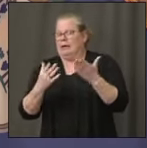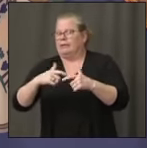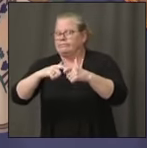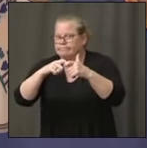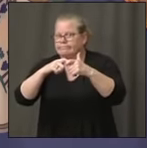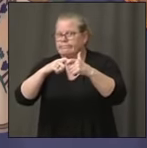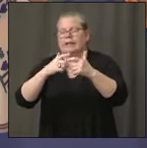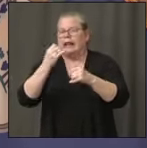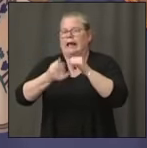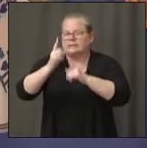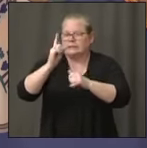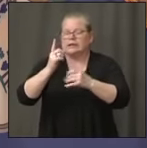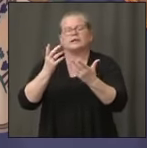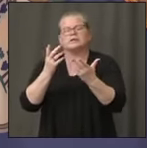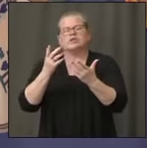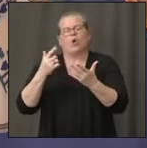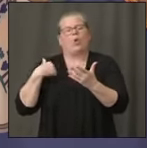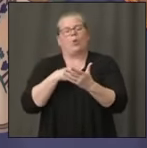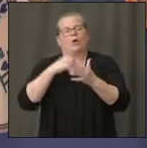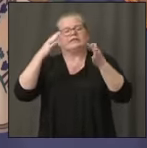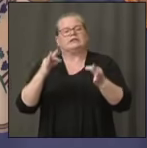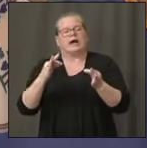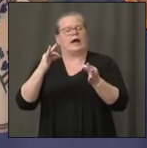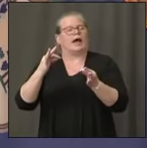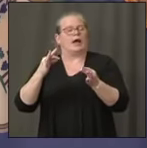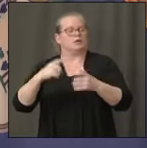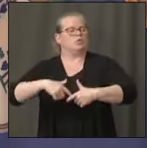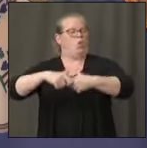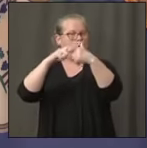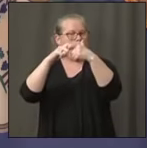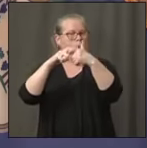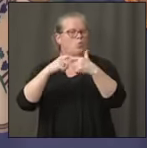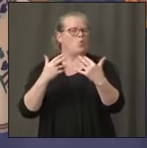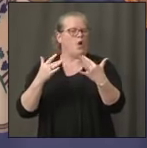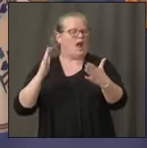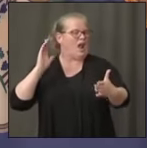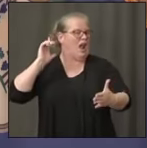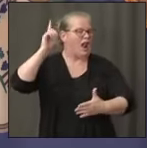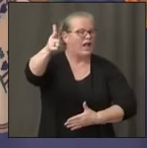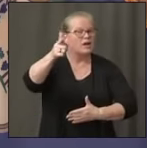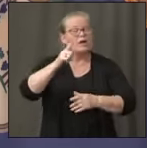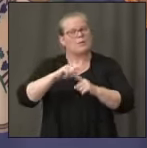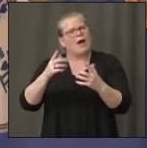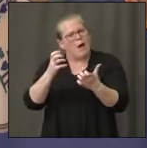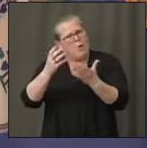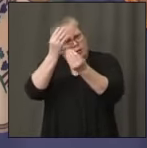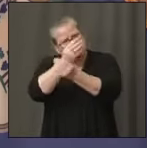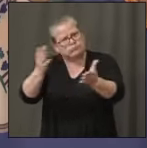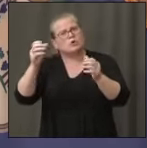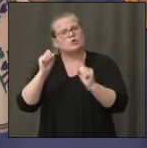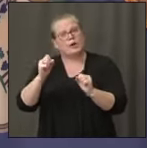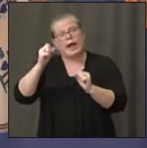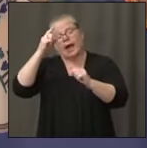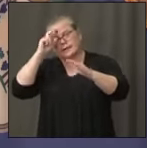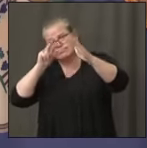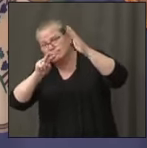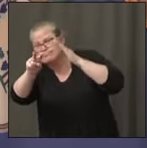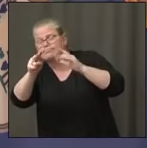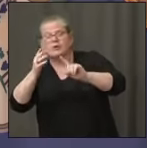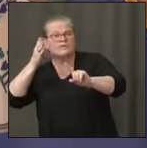best idea of how we're thinking about these outside gatherings and what type of progress we're making together, you know, assuming the